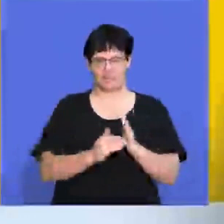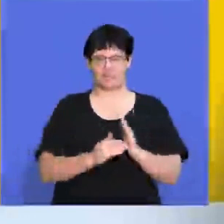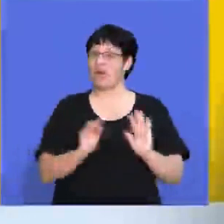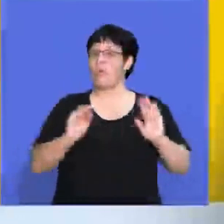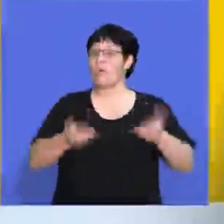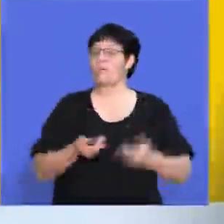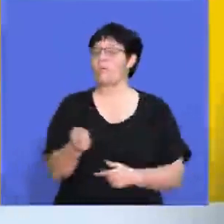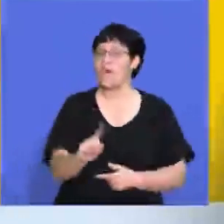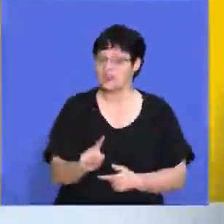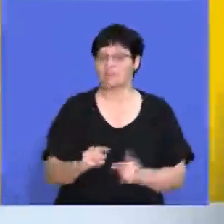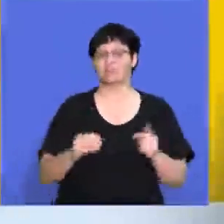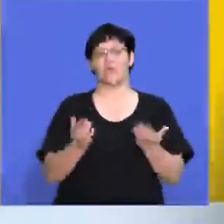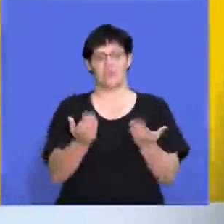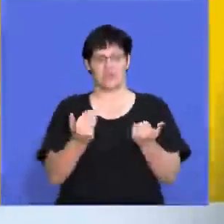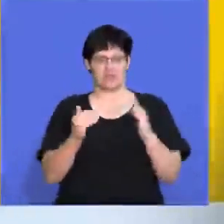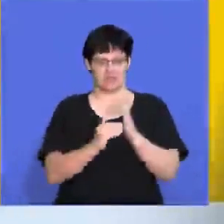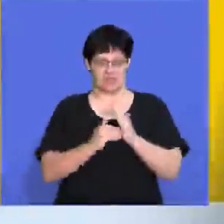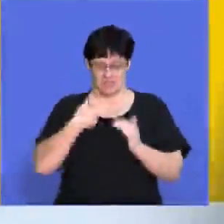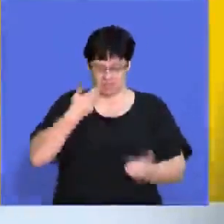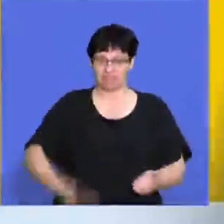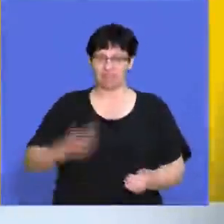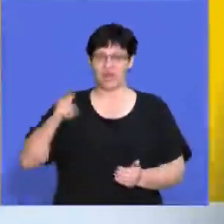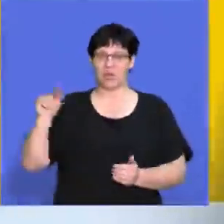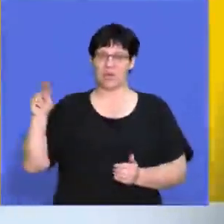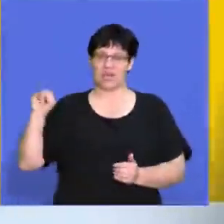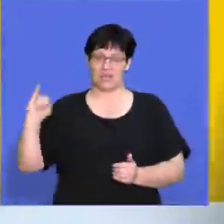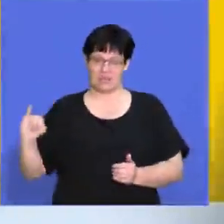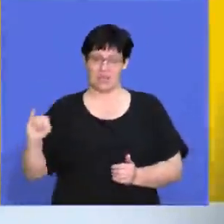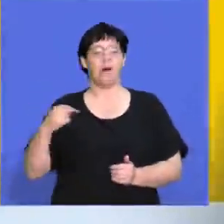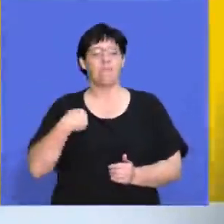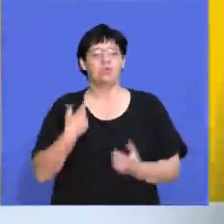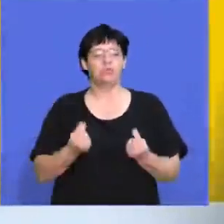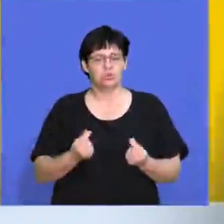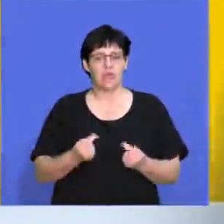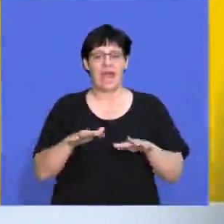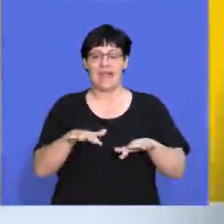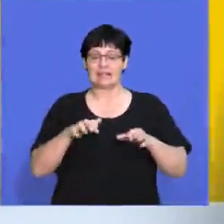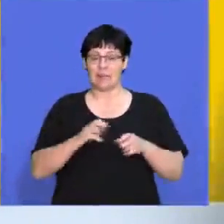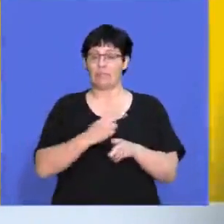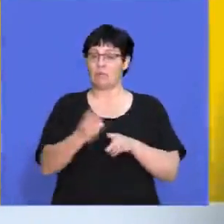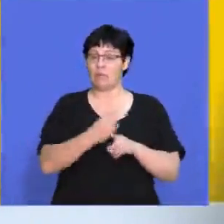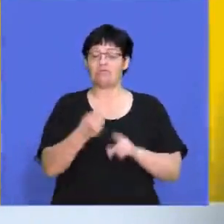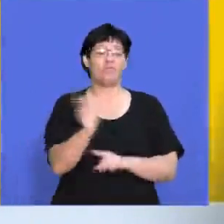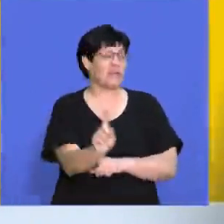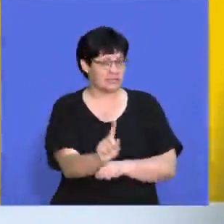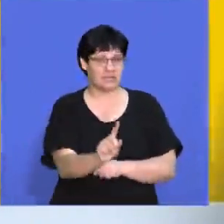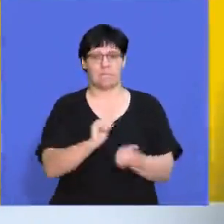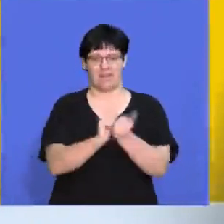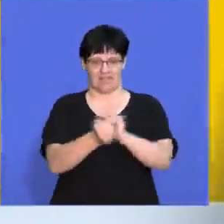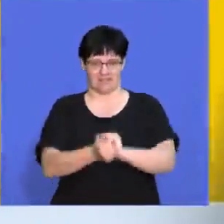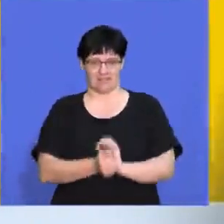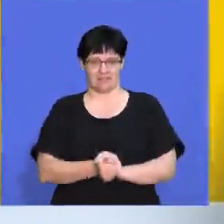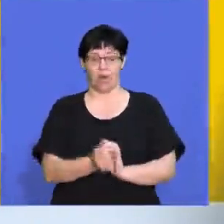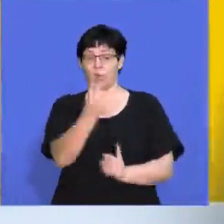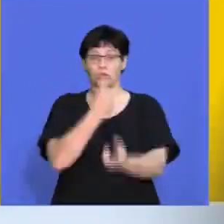Matrix, welcome to Was a Matrix. My name is Looney and today we'll be doing your exam prep for maths. I'll be assisting you to get all